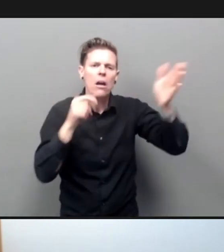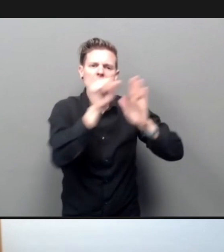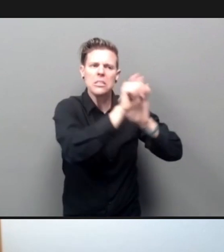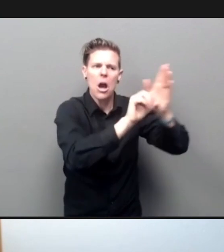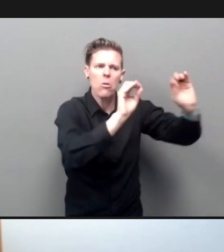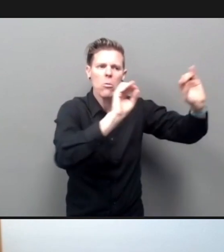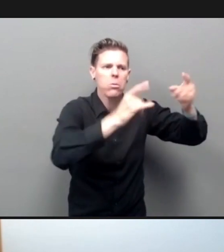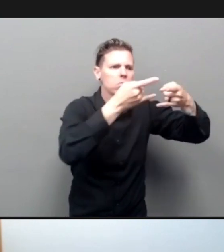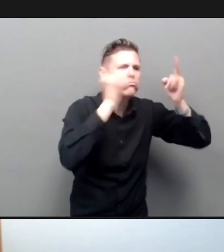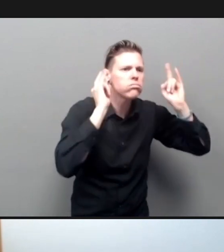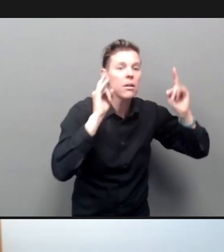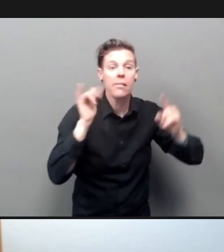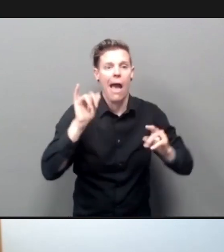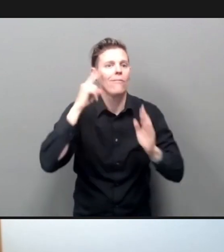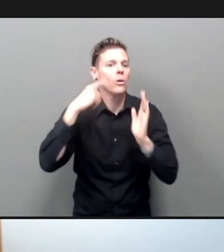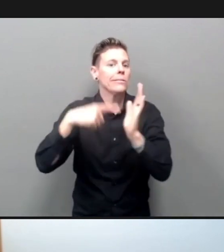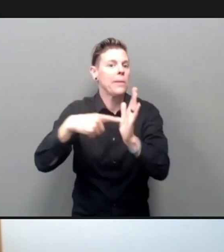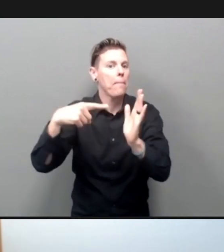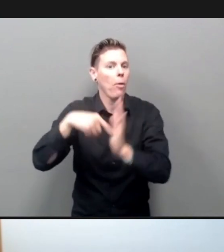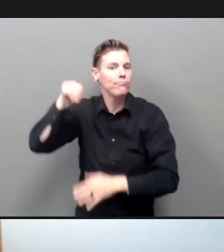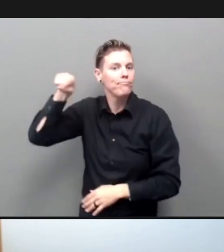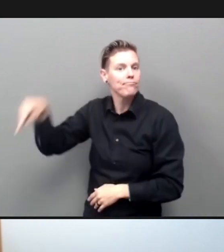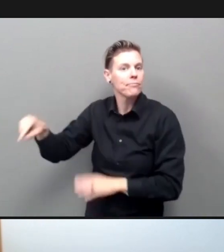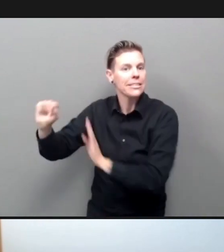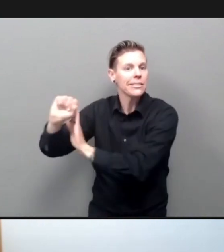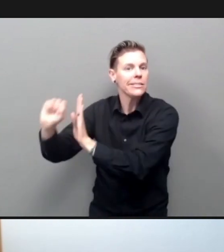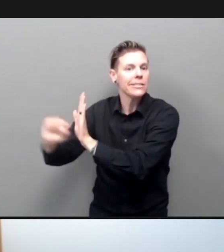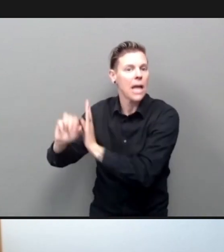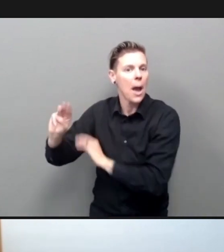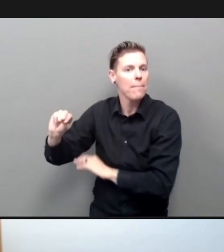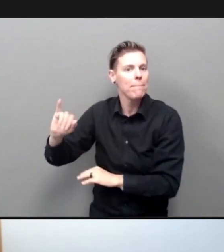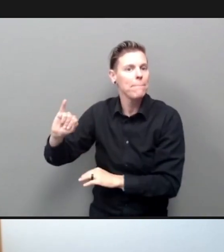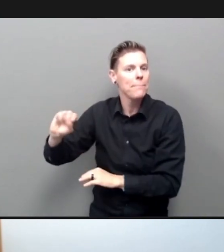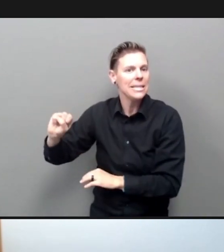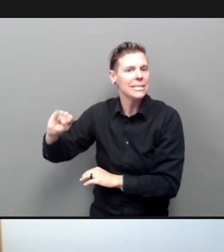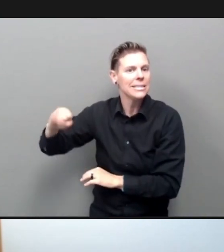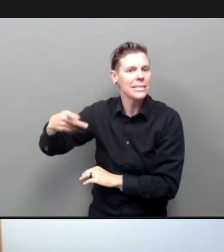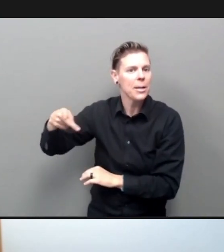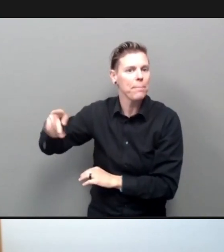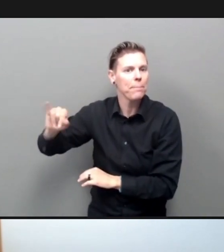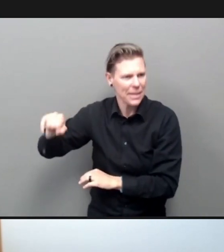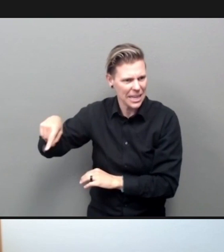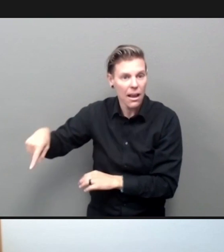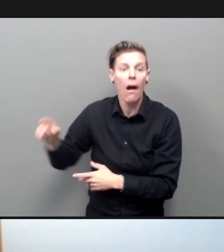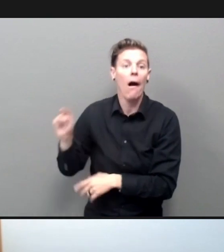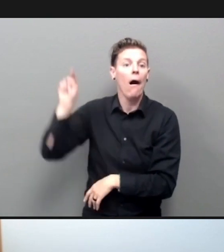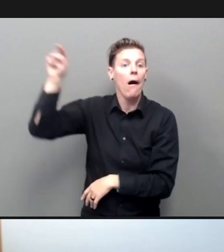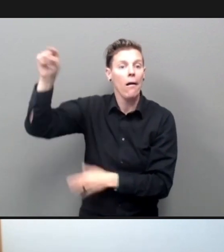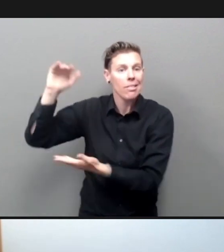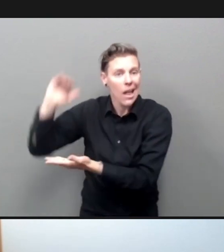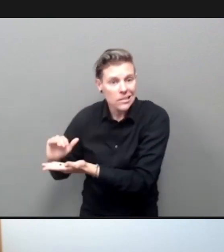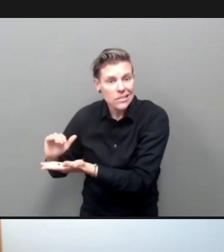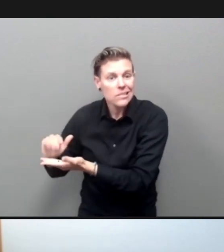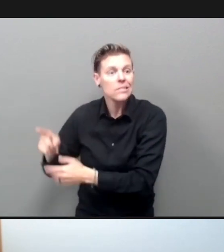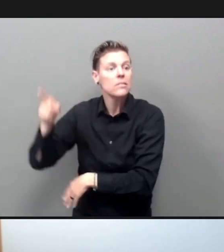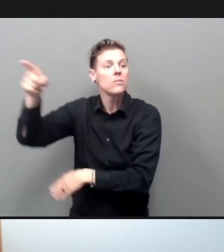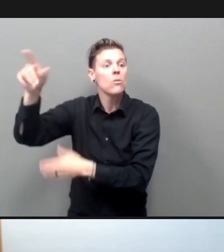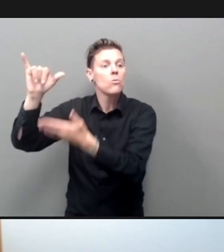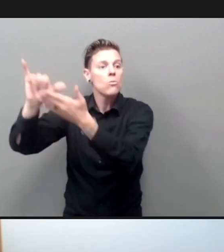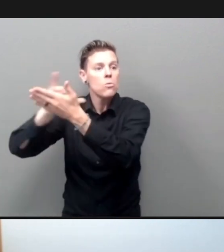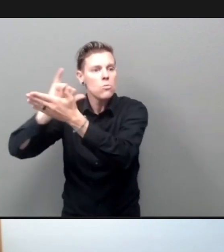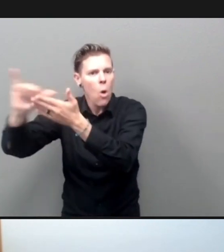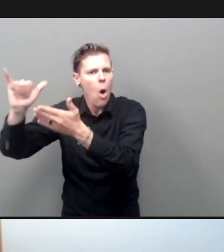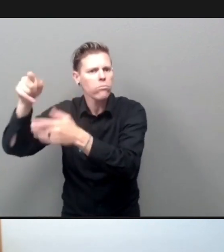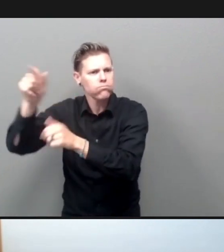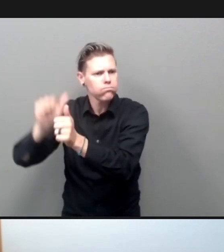South Dakota? Just the New York tracker shows that New Mexico is above states that have